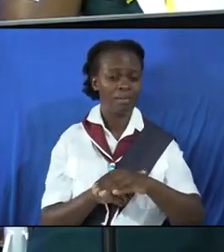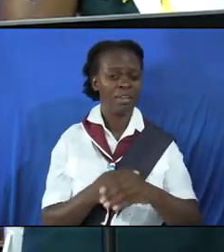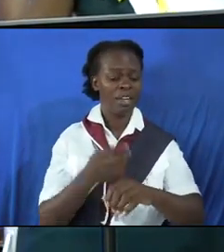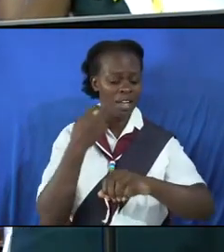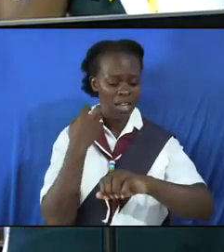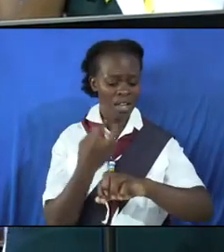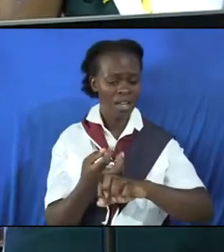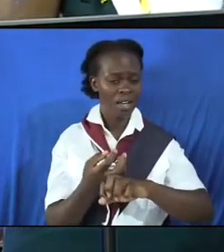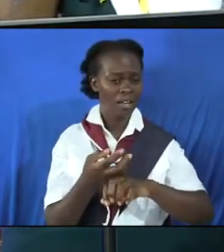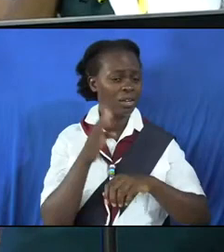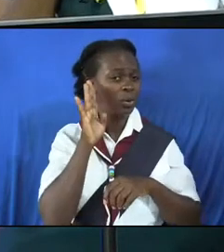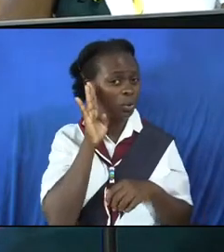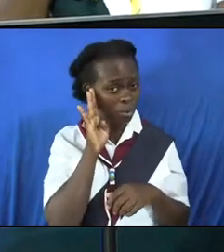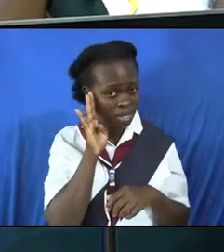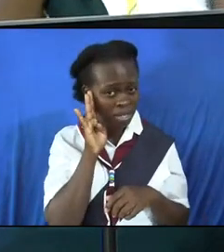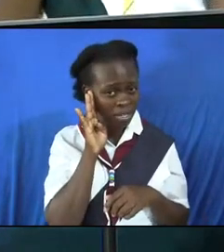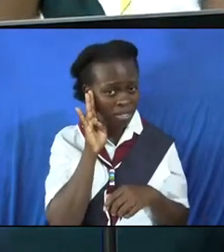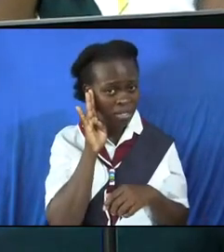box like I do?